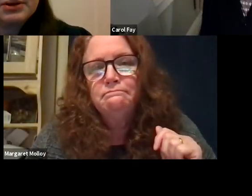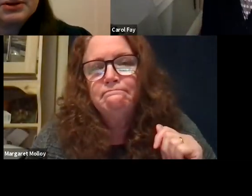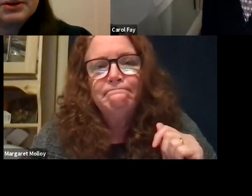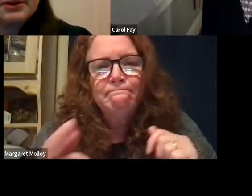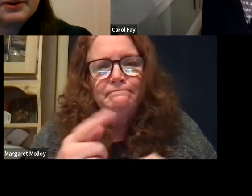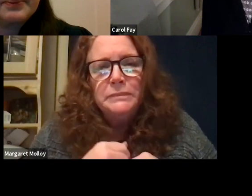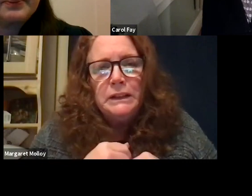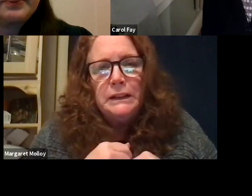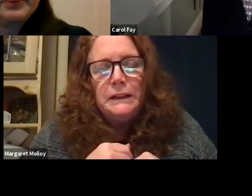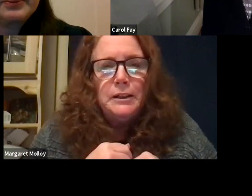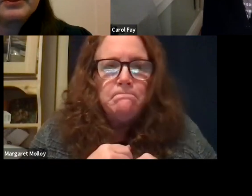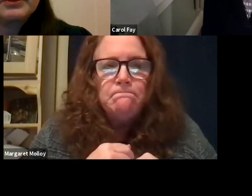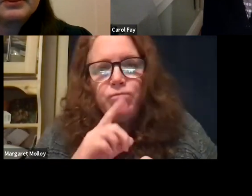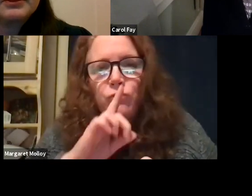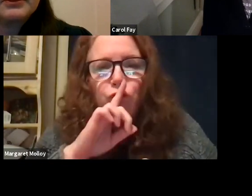Yeah.